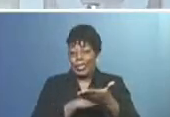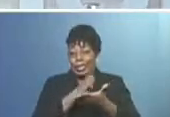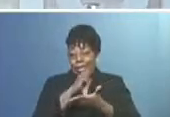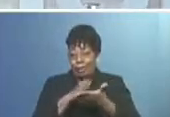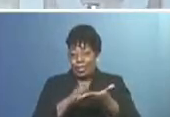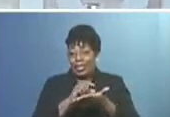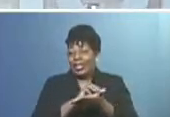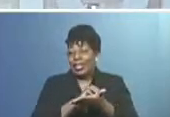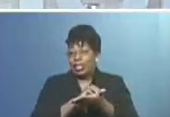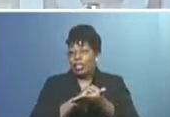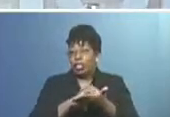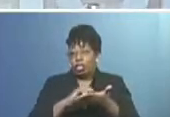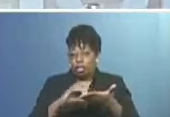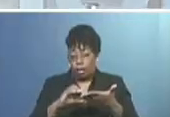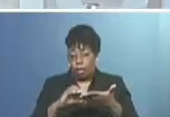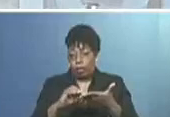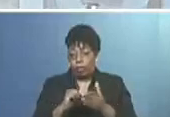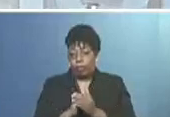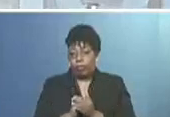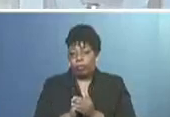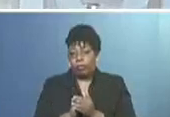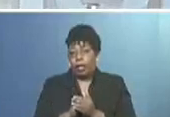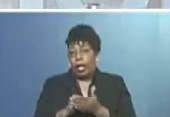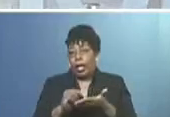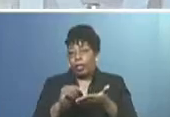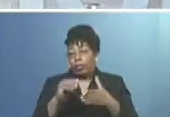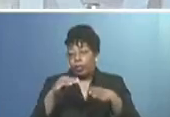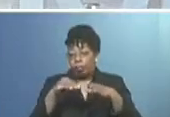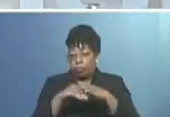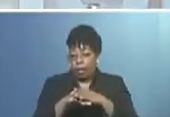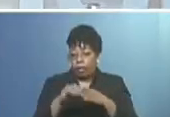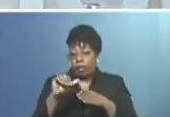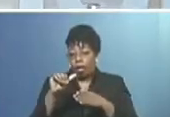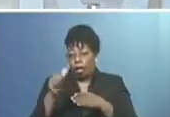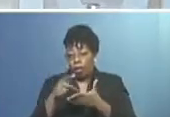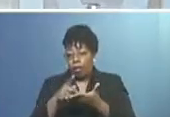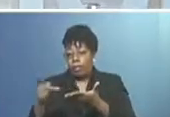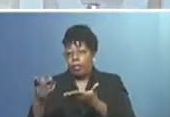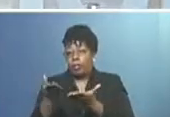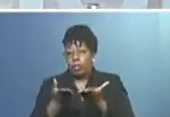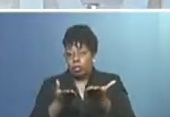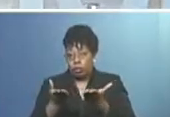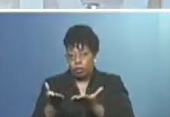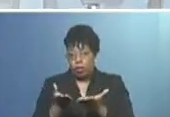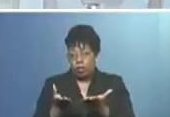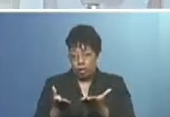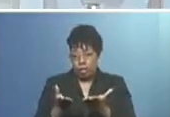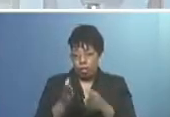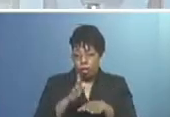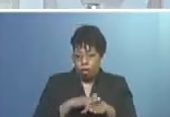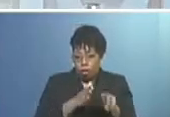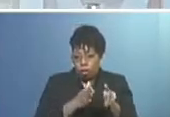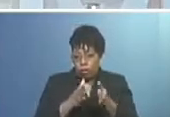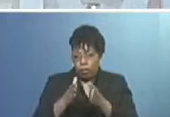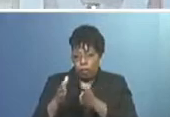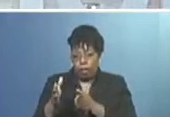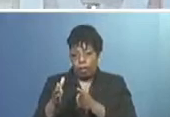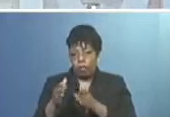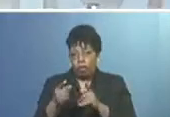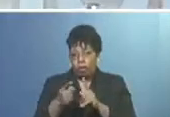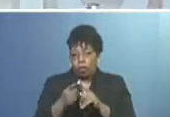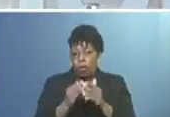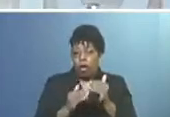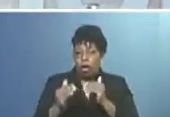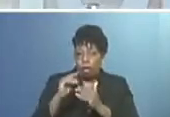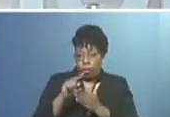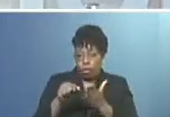service. Presently in consultation with banks, credit unions, and other payment services providers on a strategy to accomplish this.